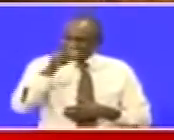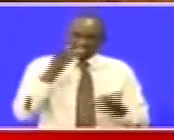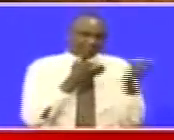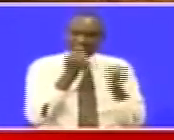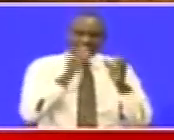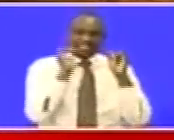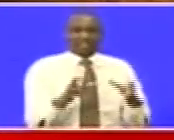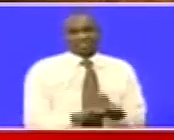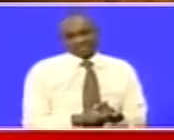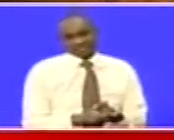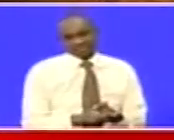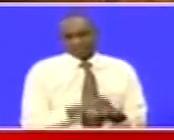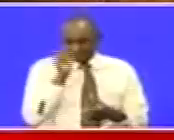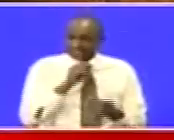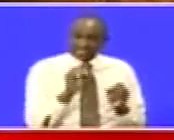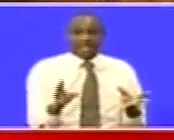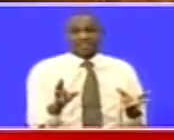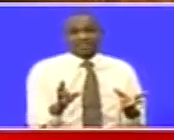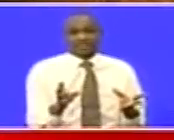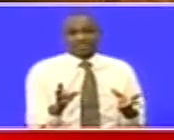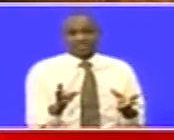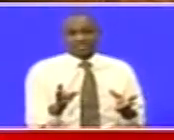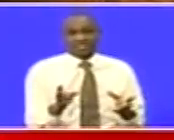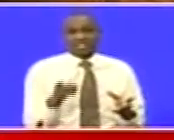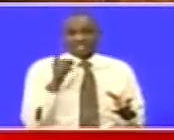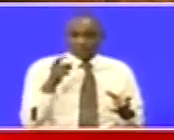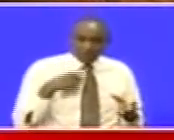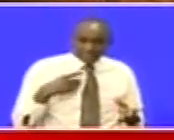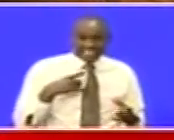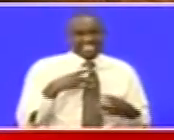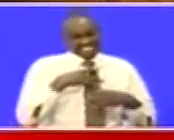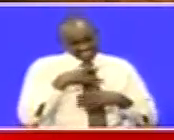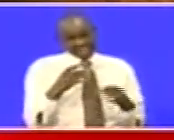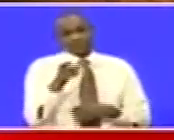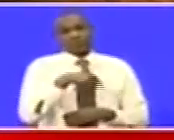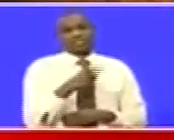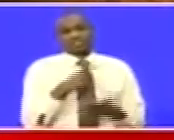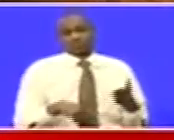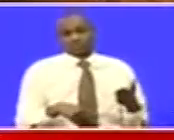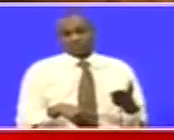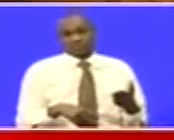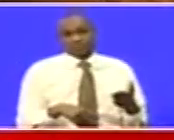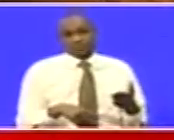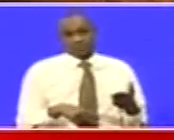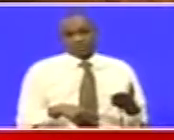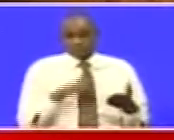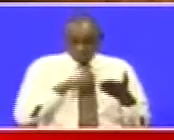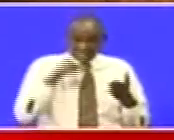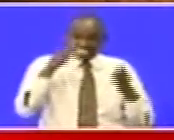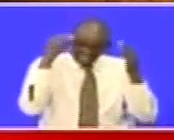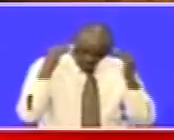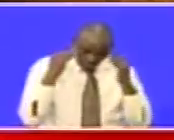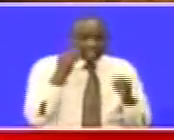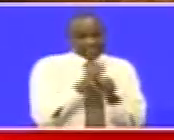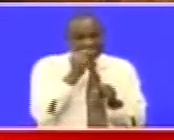proprietorship. So that public interest inclines towards what this court has done